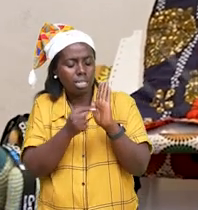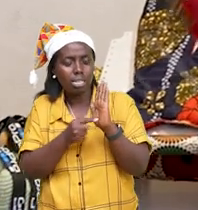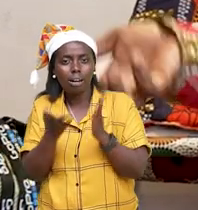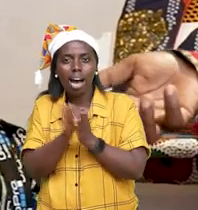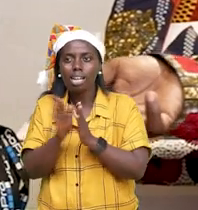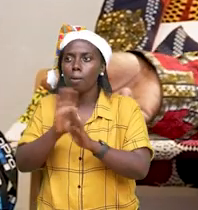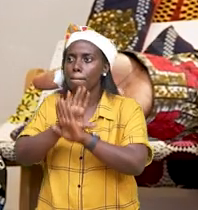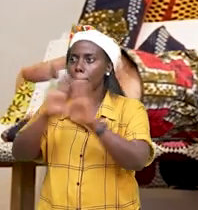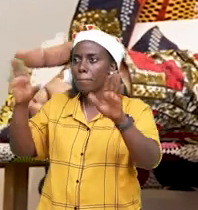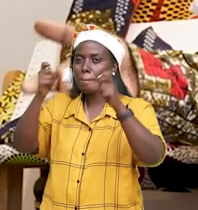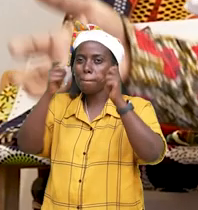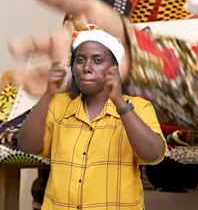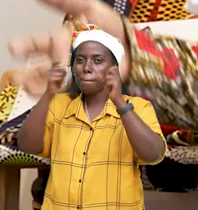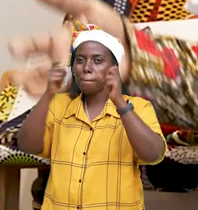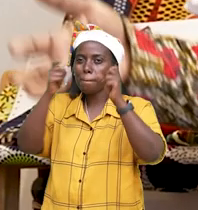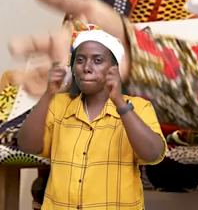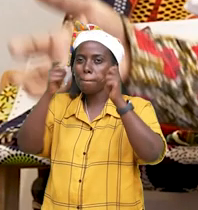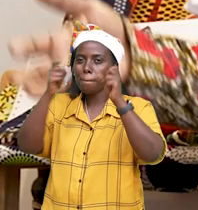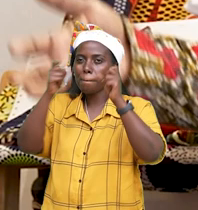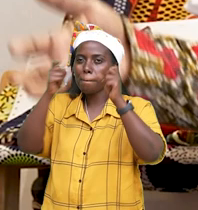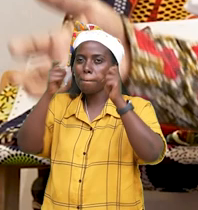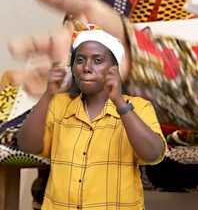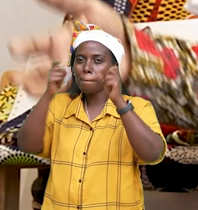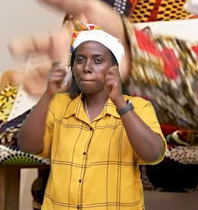and pictures.